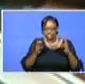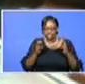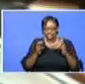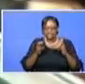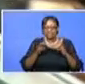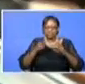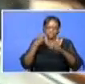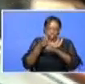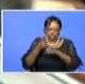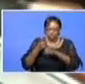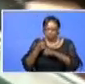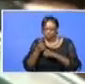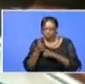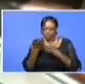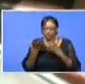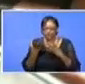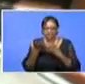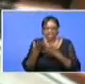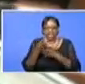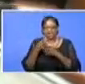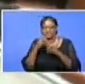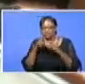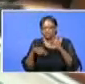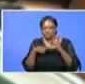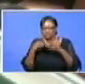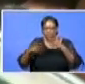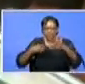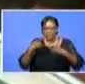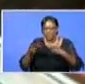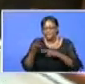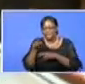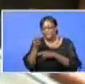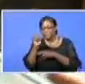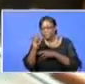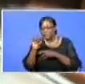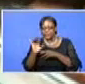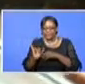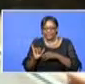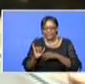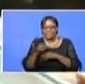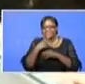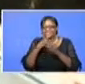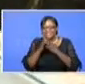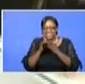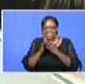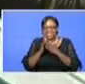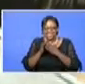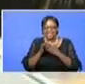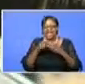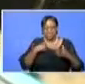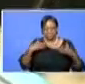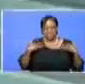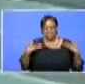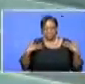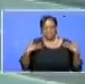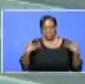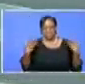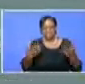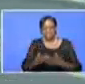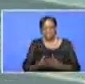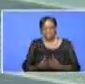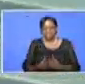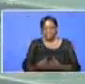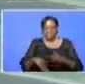joke around with something called roly-poly. I declared 215 and now I declared 216, so I'm really happy with that. On